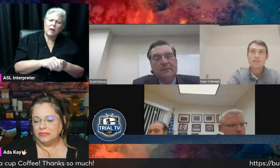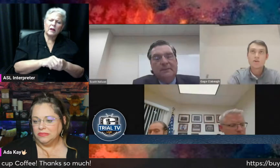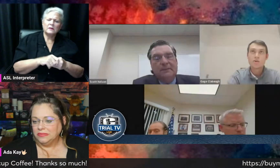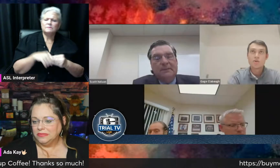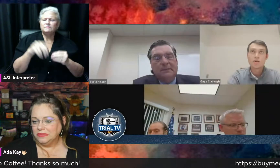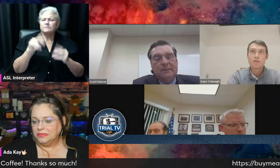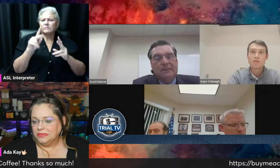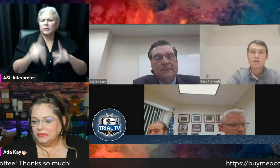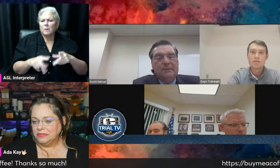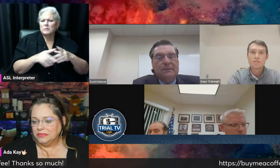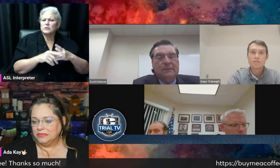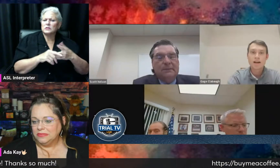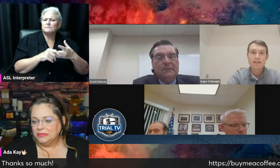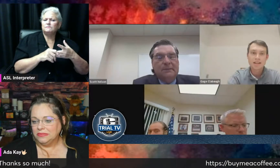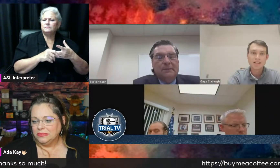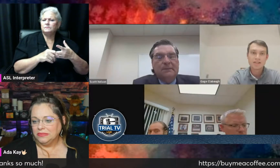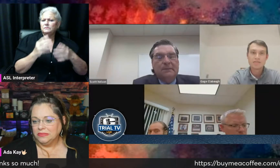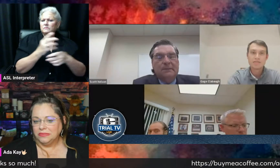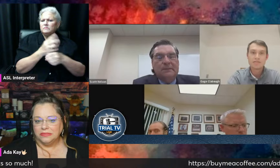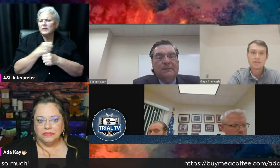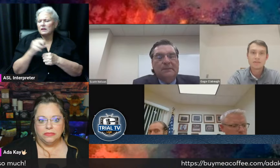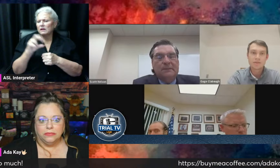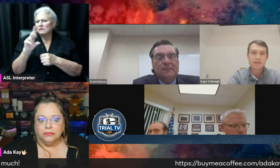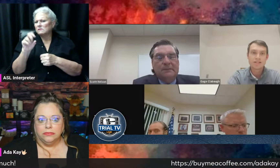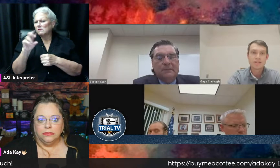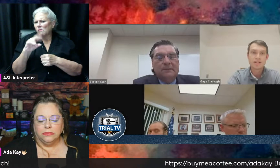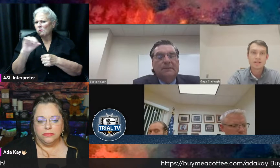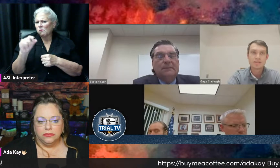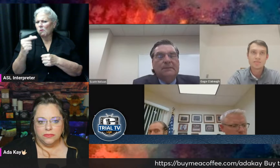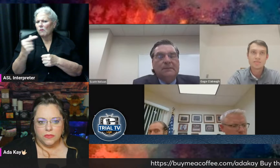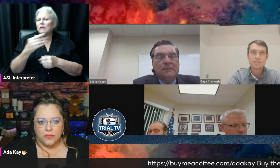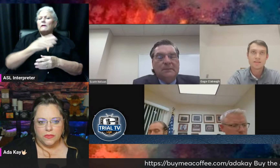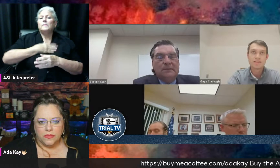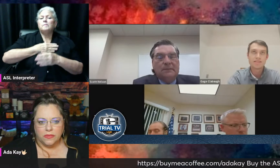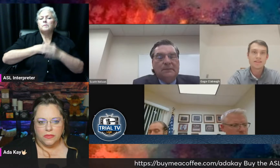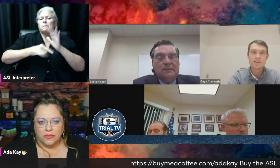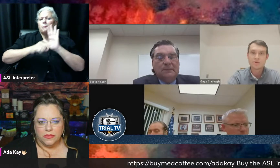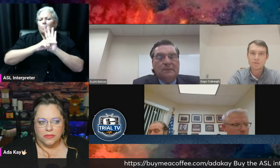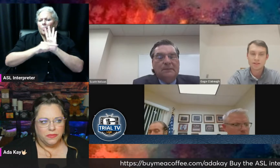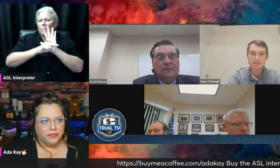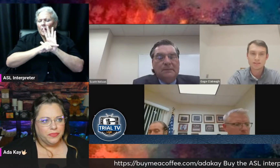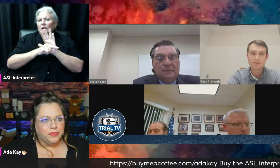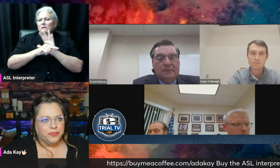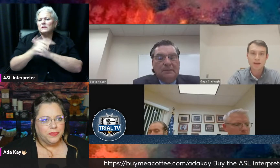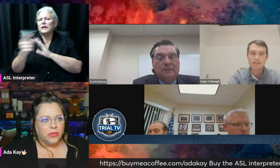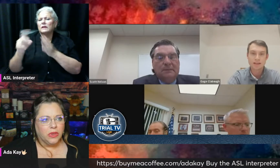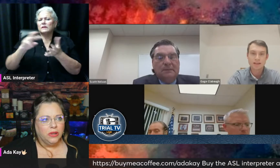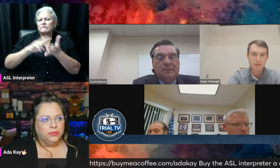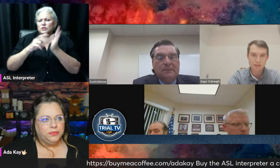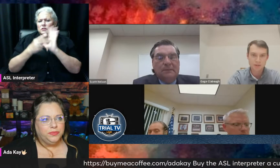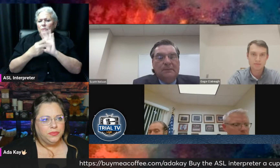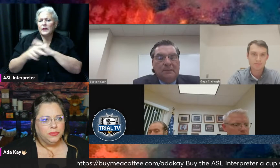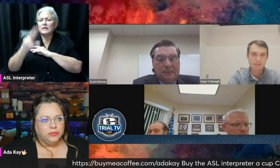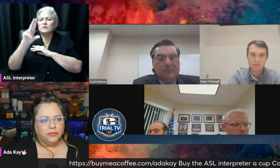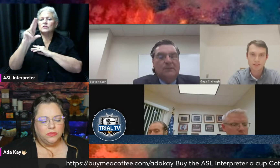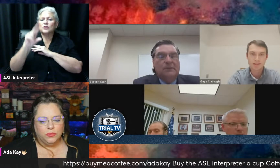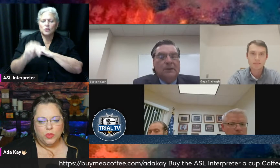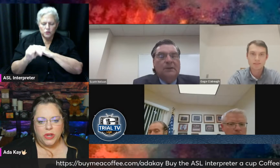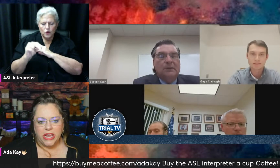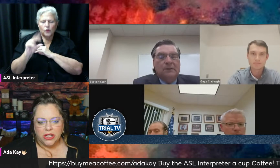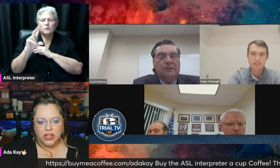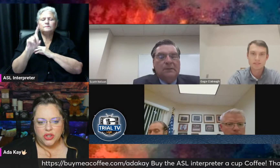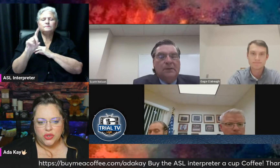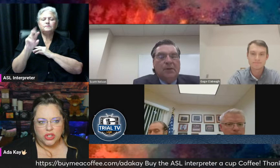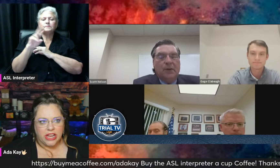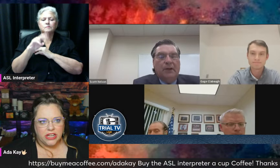No, so my negative screen just means that no drugs past that threshold is what that We